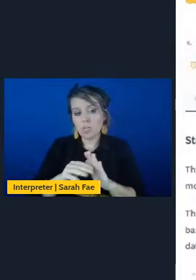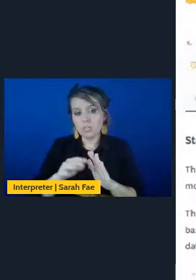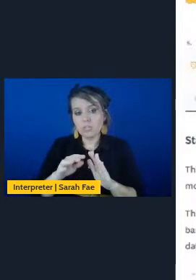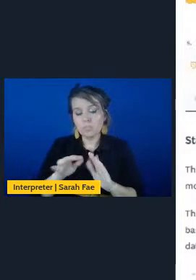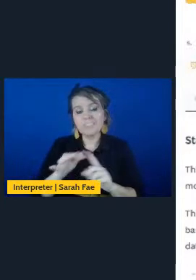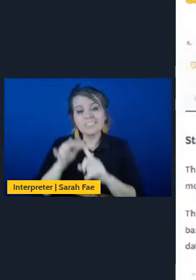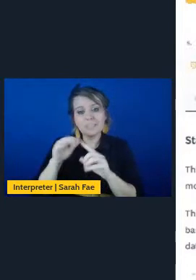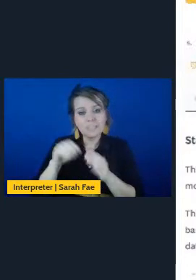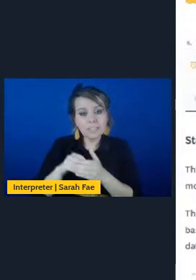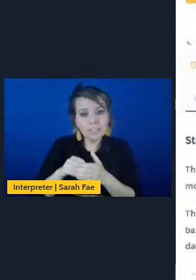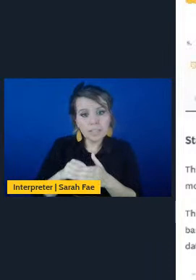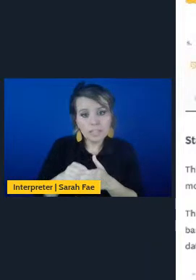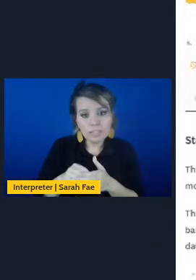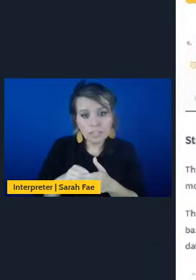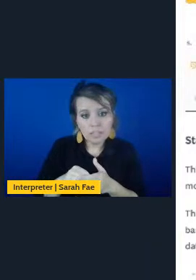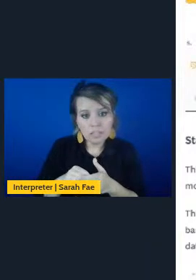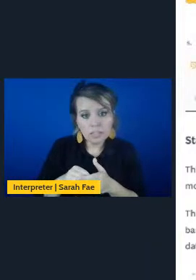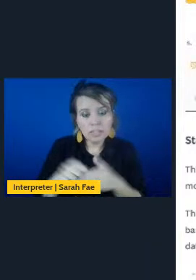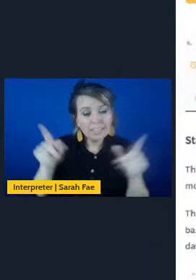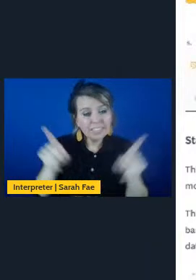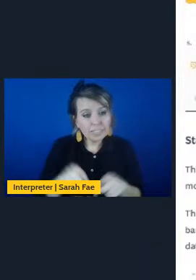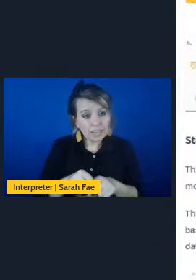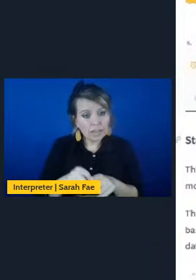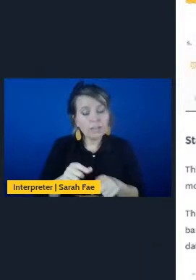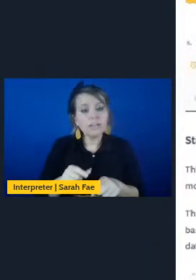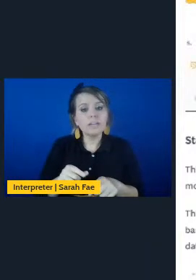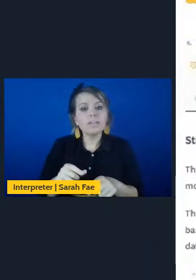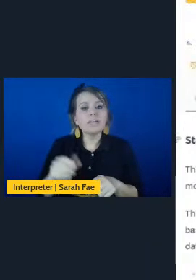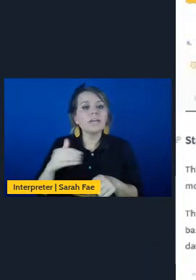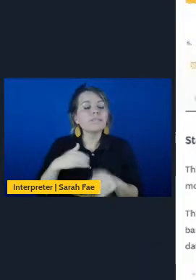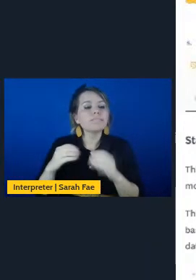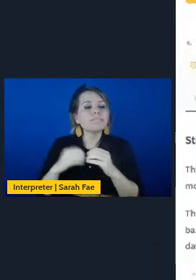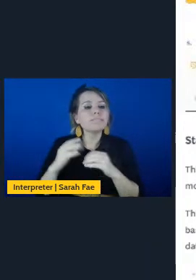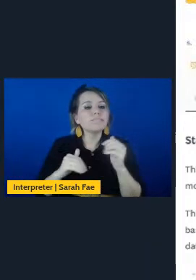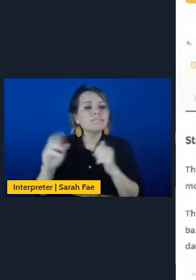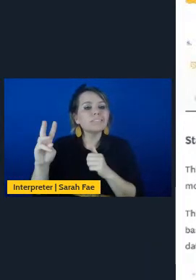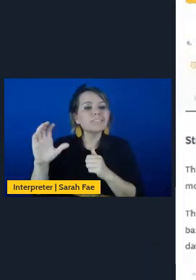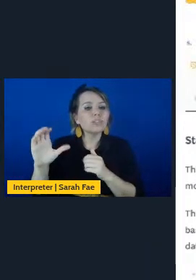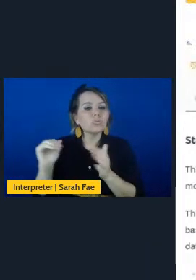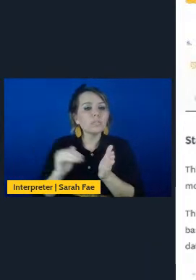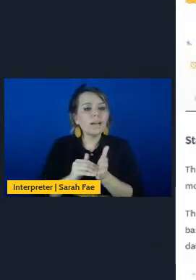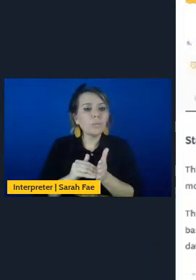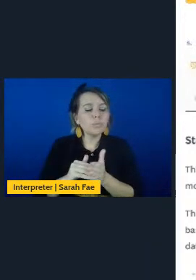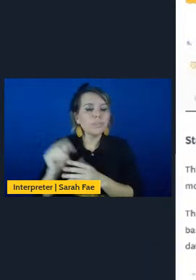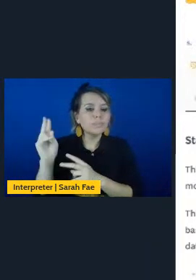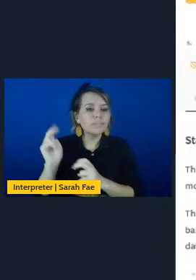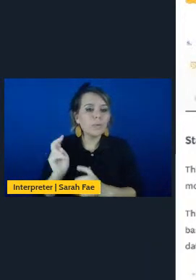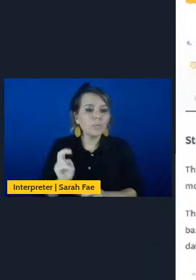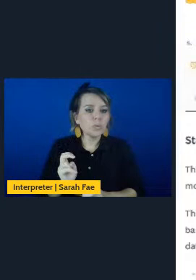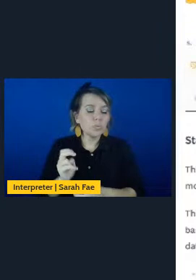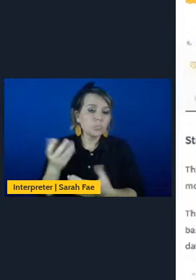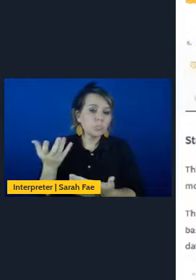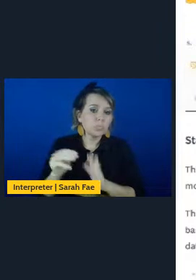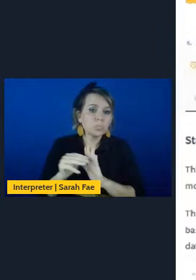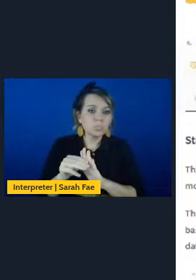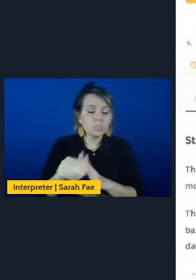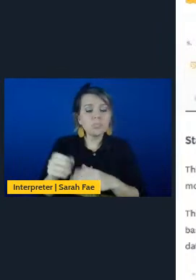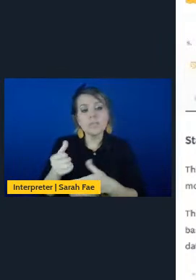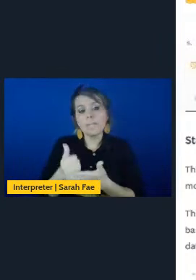image space, and it has around 600K downloads. So that's first model, which will help us to do image